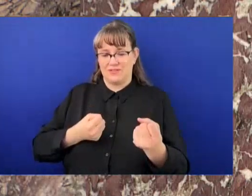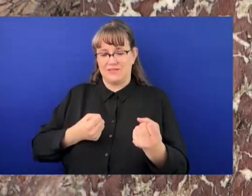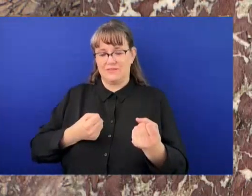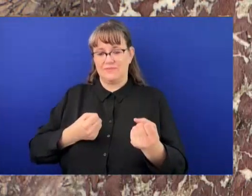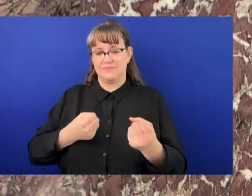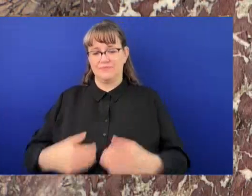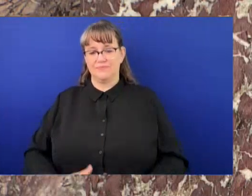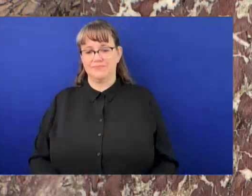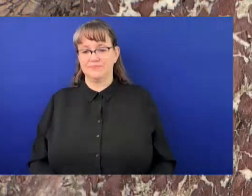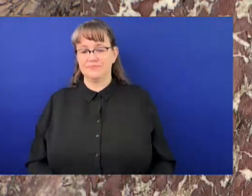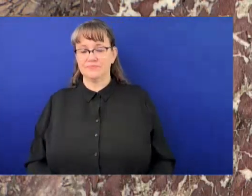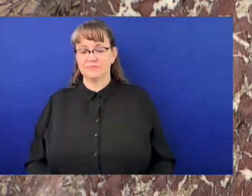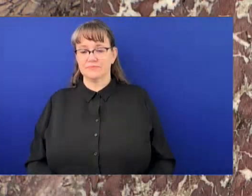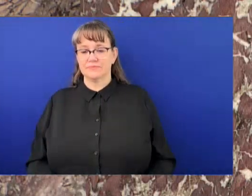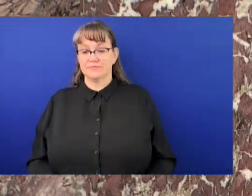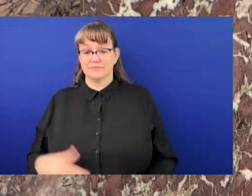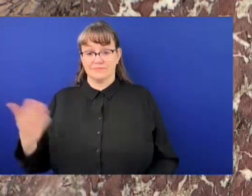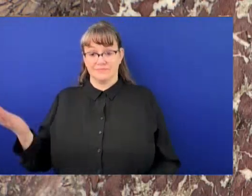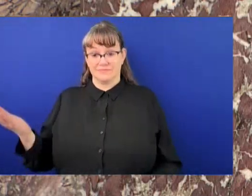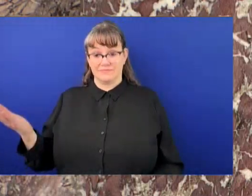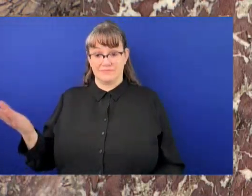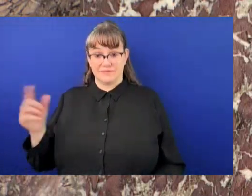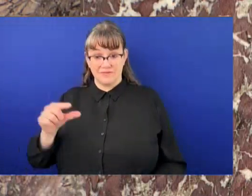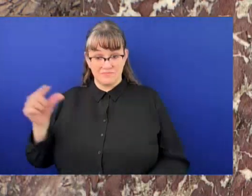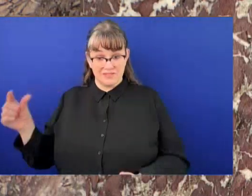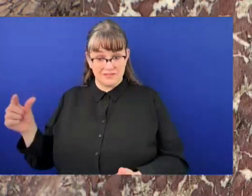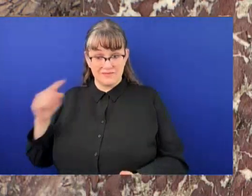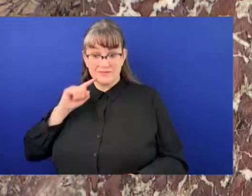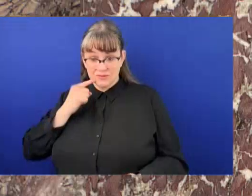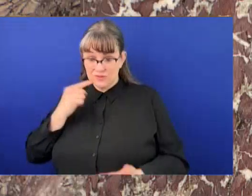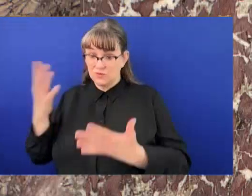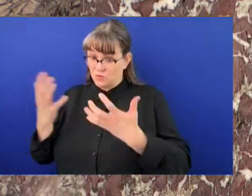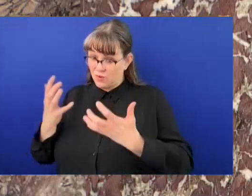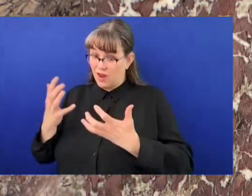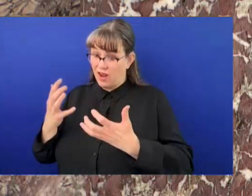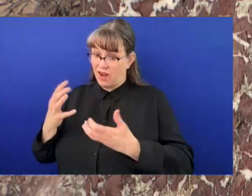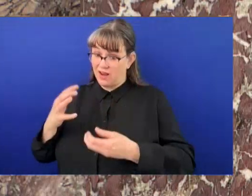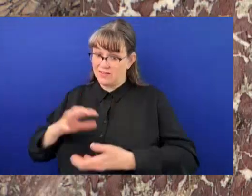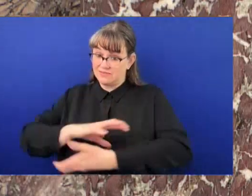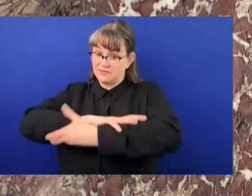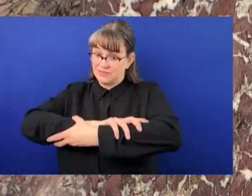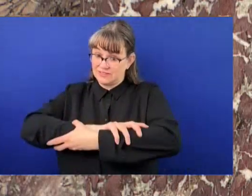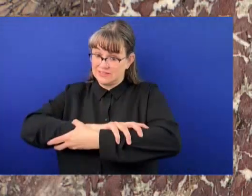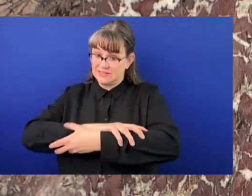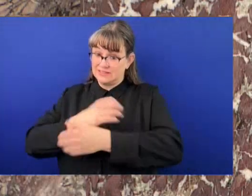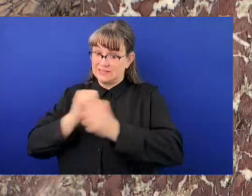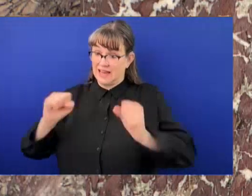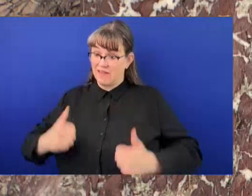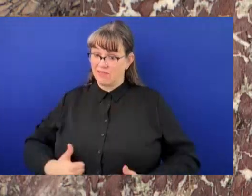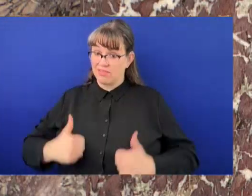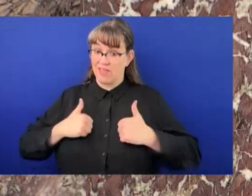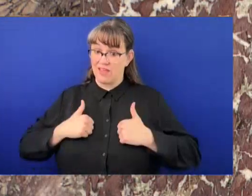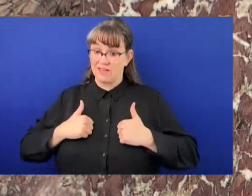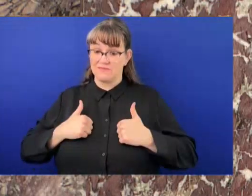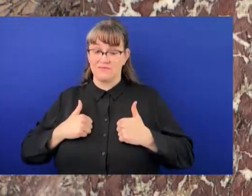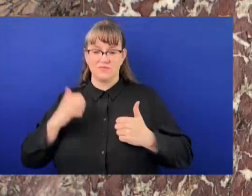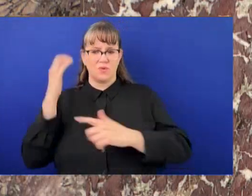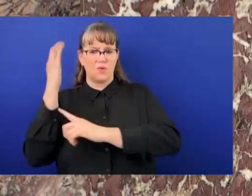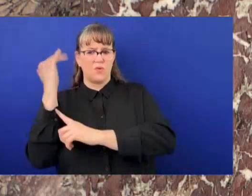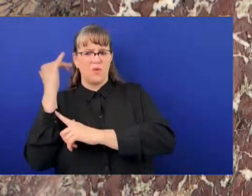about reconciliation and saving lives, why hasn't it delivered Indigenous-led treatment and recovery services in my community?